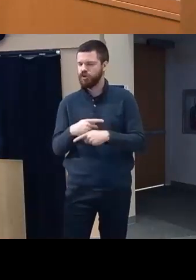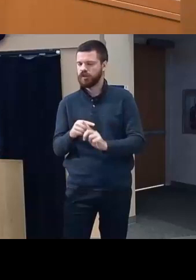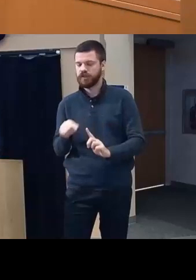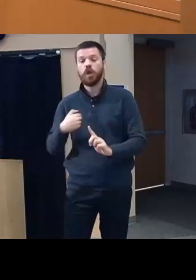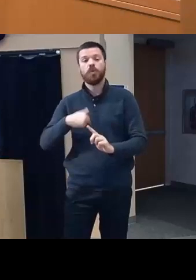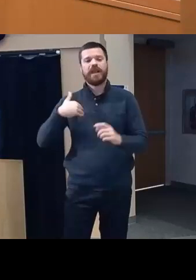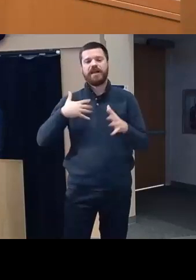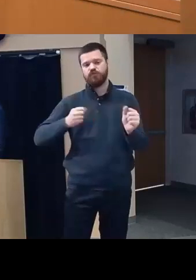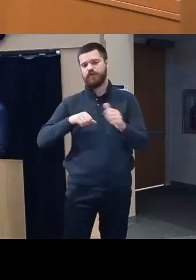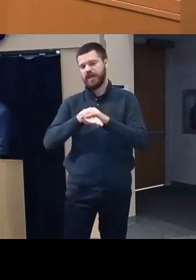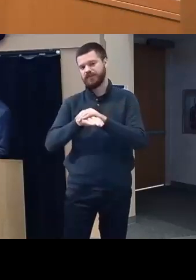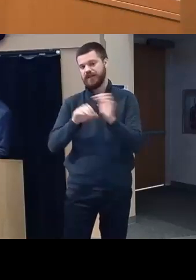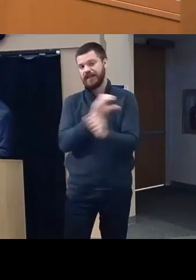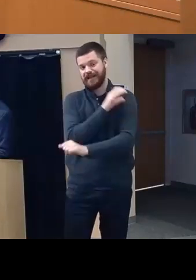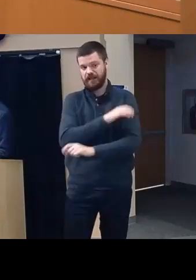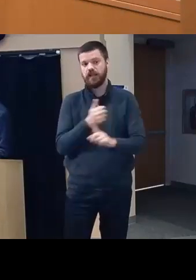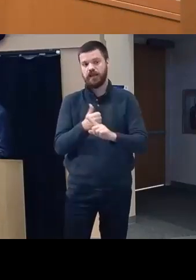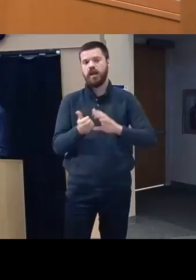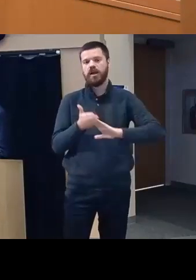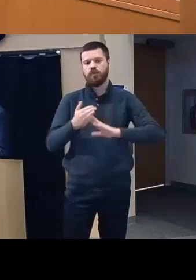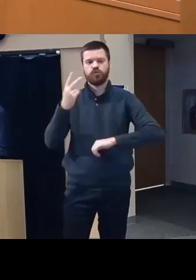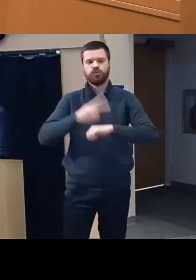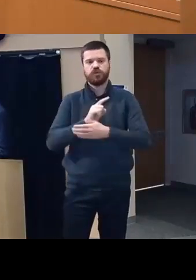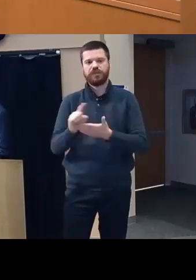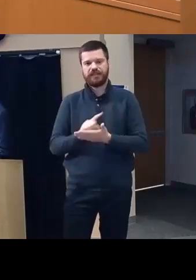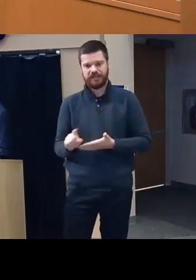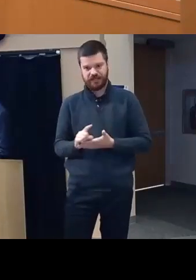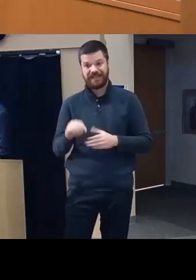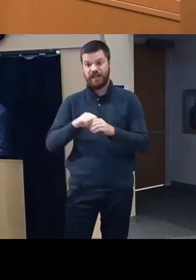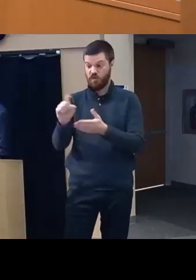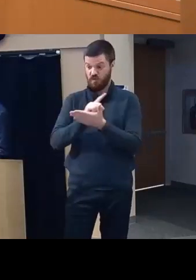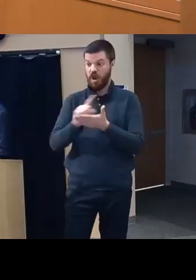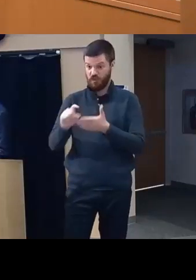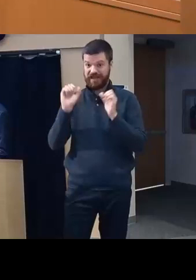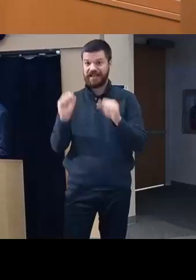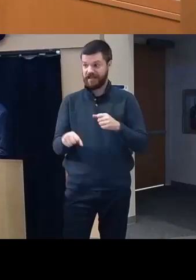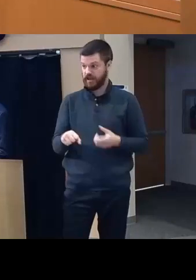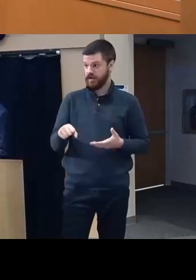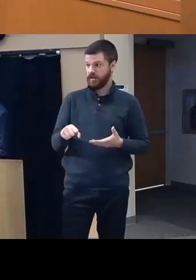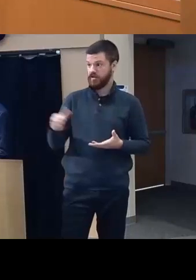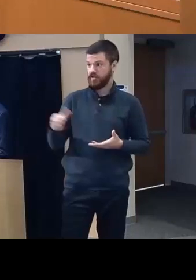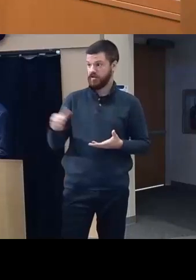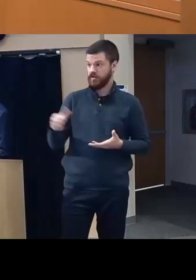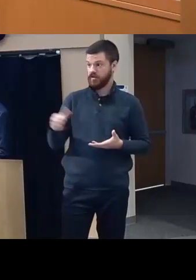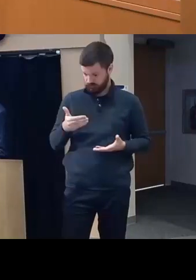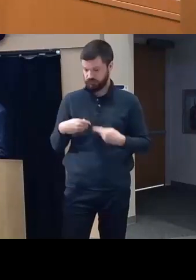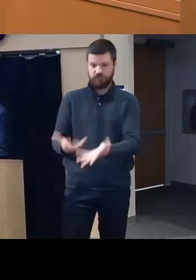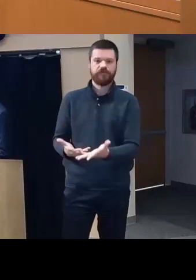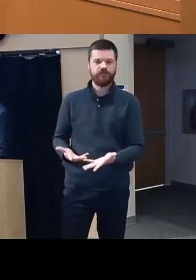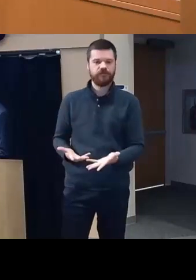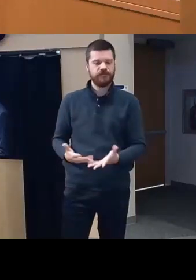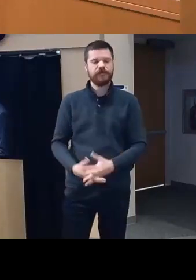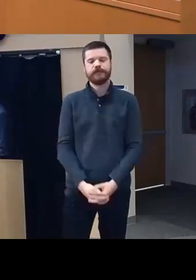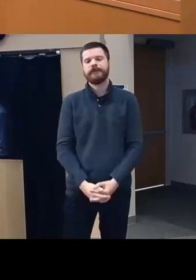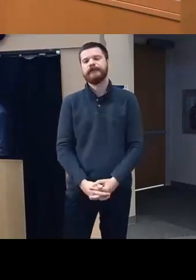a rapid access clinic that operates 2 days out of the week. And within a week, we can get that patient in to receive that medication.